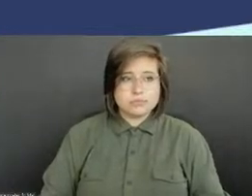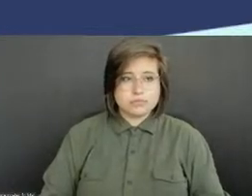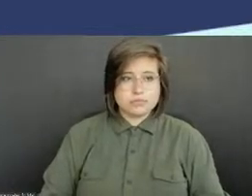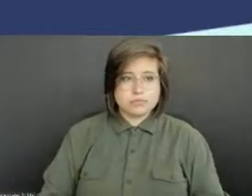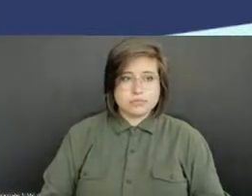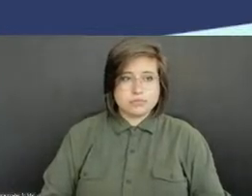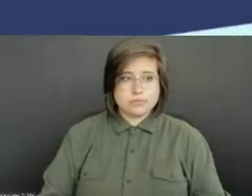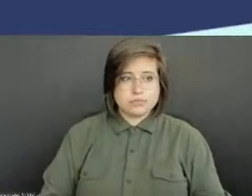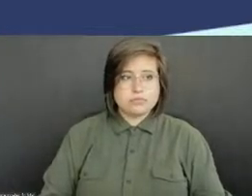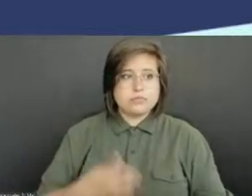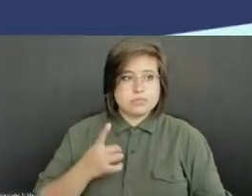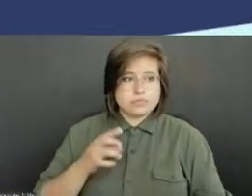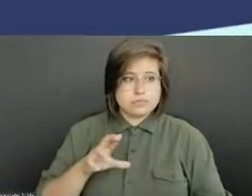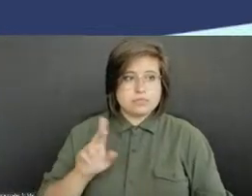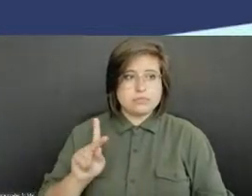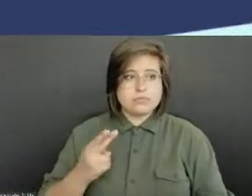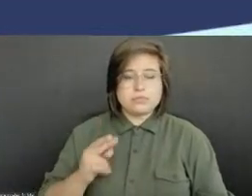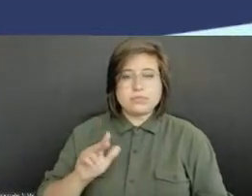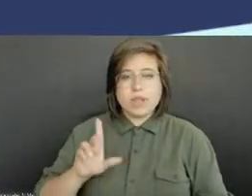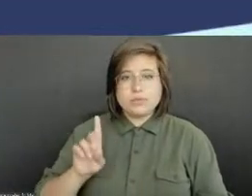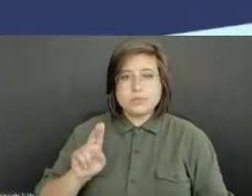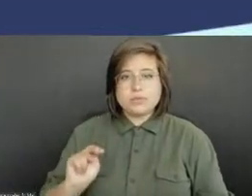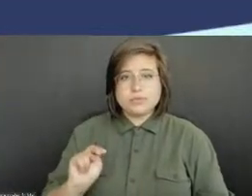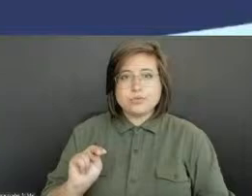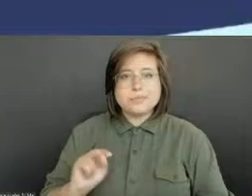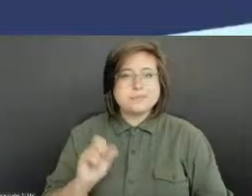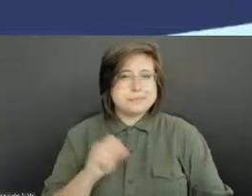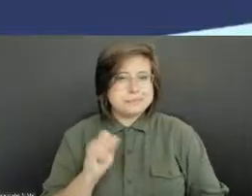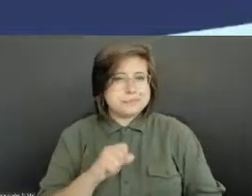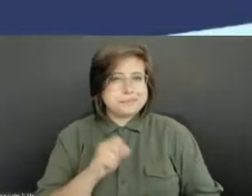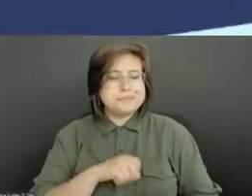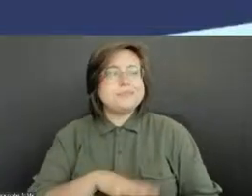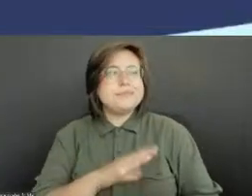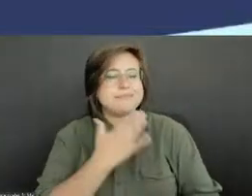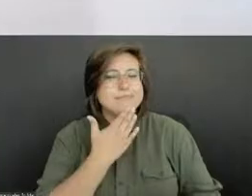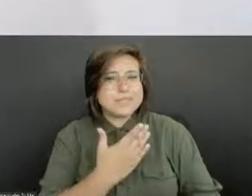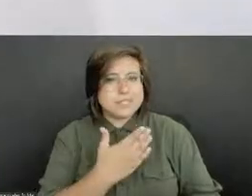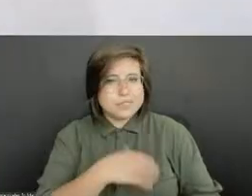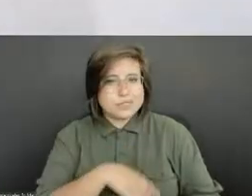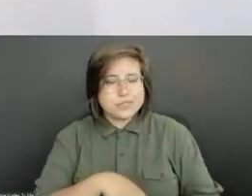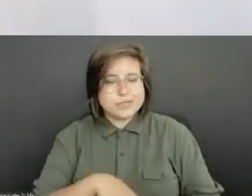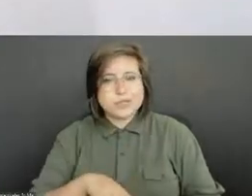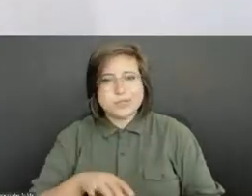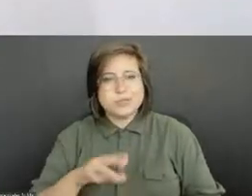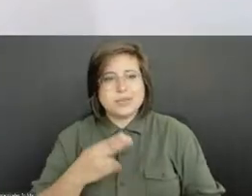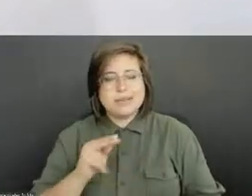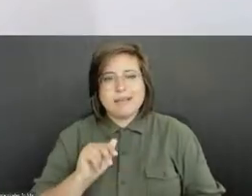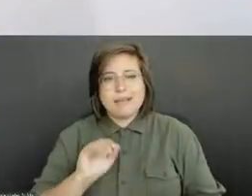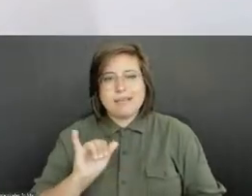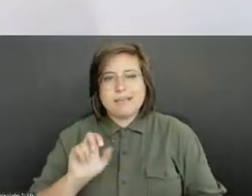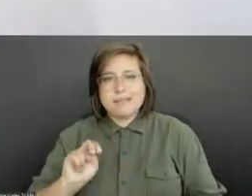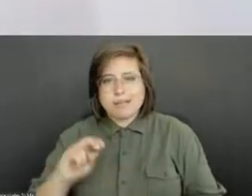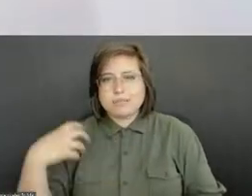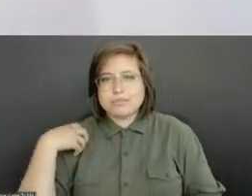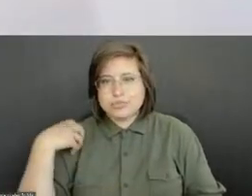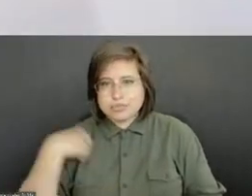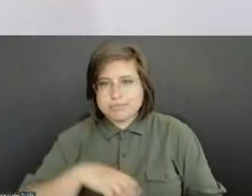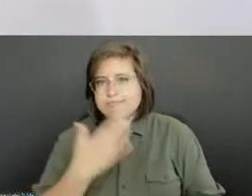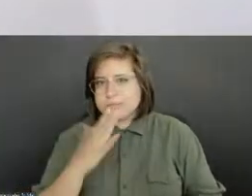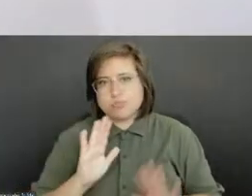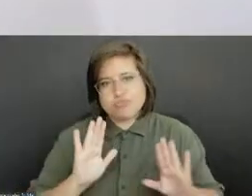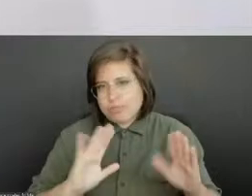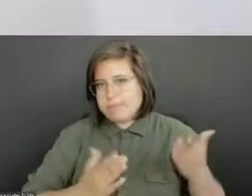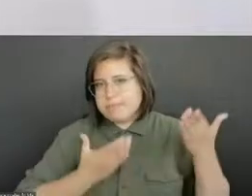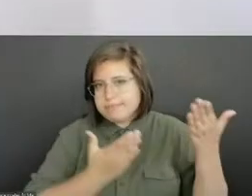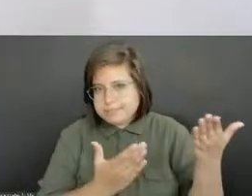Dr. Khaldun, please. Yes, thank you, Hayoung. Thank you, Madam Chair. Just great recommendations. I